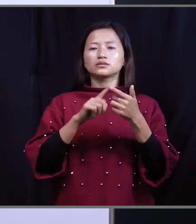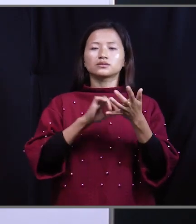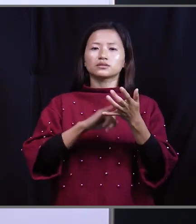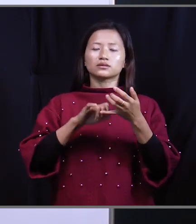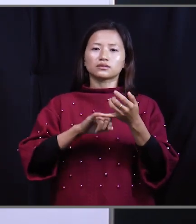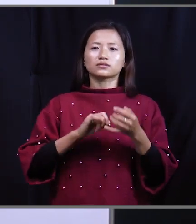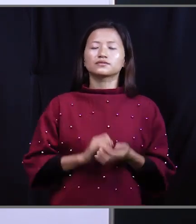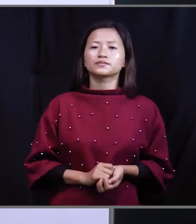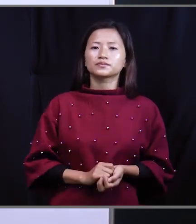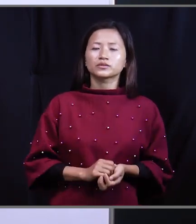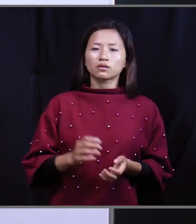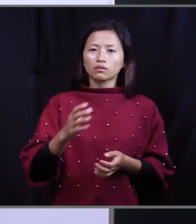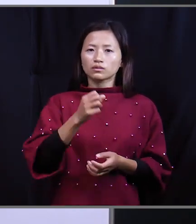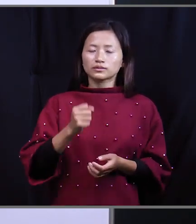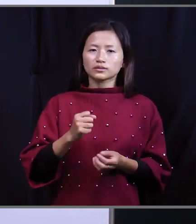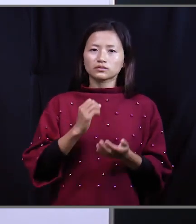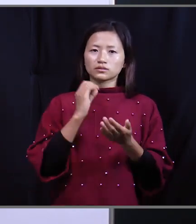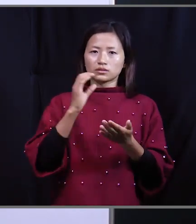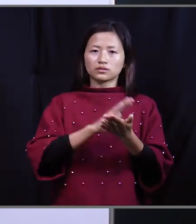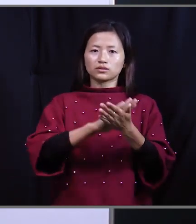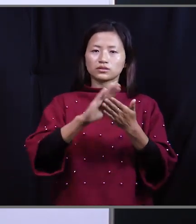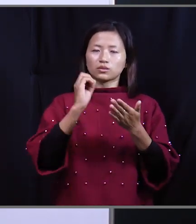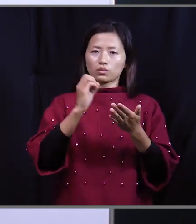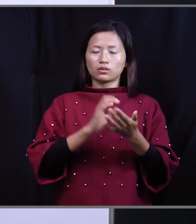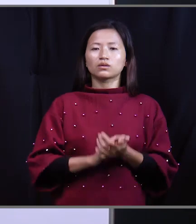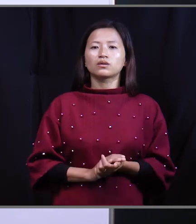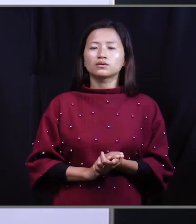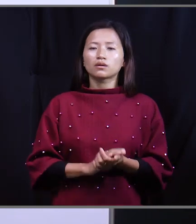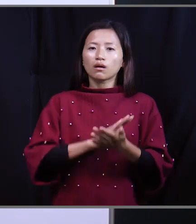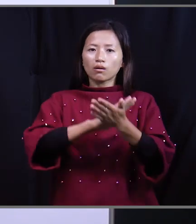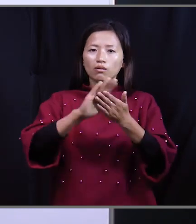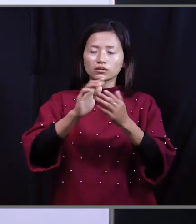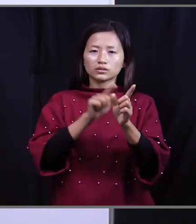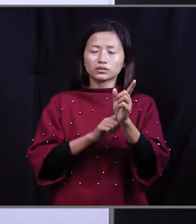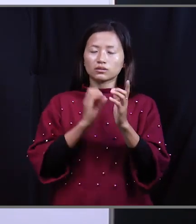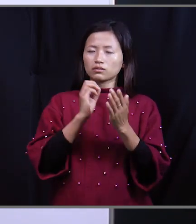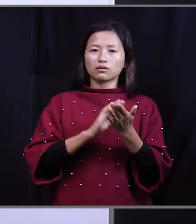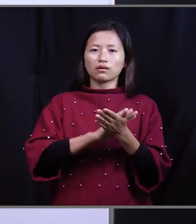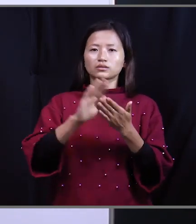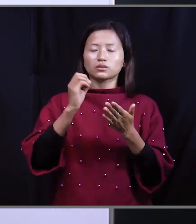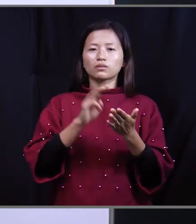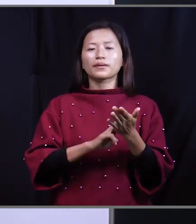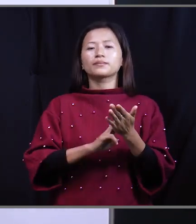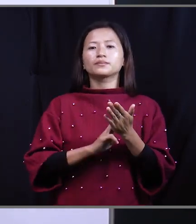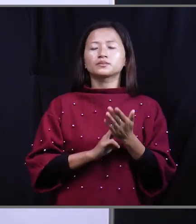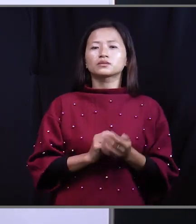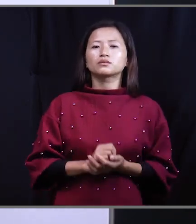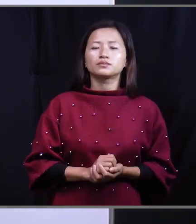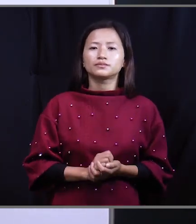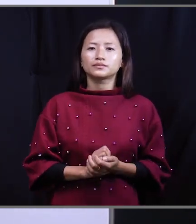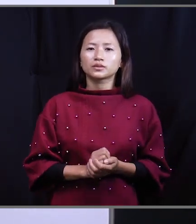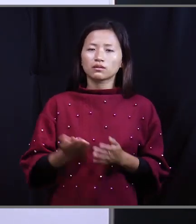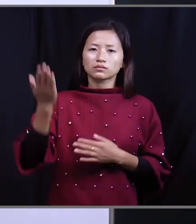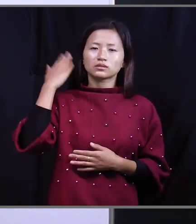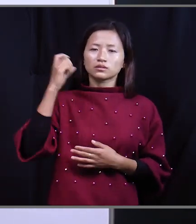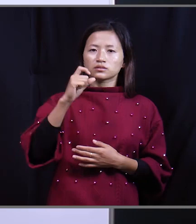holds these chromatids, see homologous chromosome chromatids in the middle. So last class we